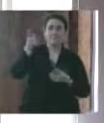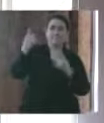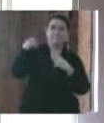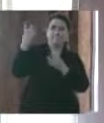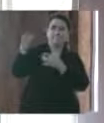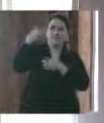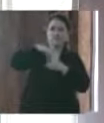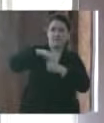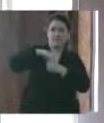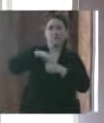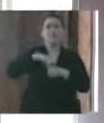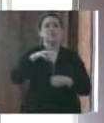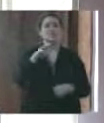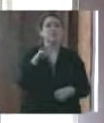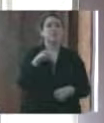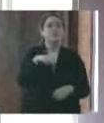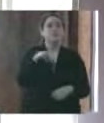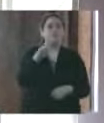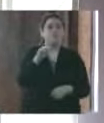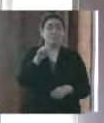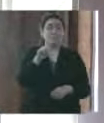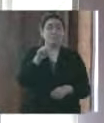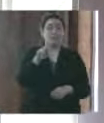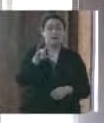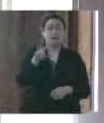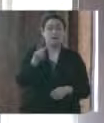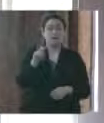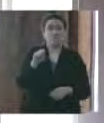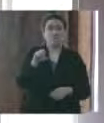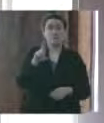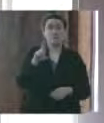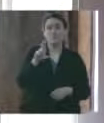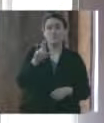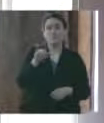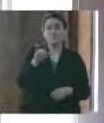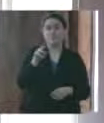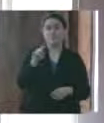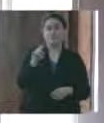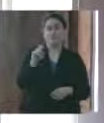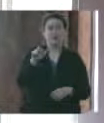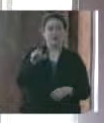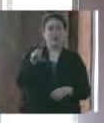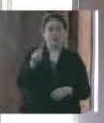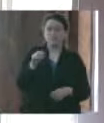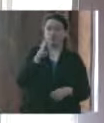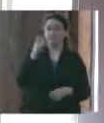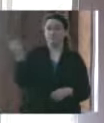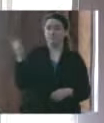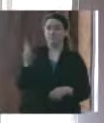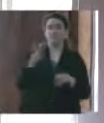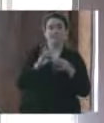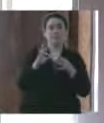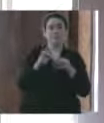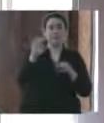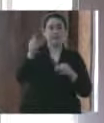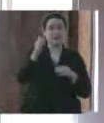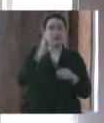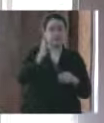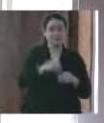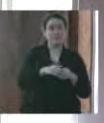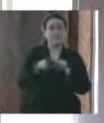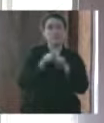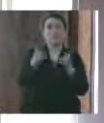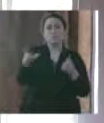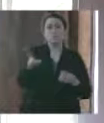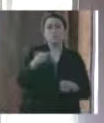including Congresswoman Madeleine Bordallo, who will be addressing us later. And I also wanted to welcome Dr. Eric Dinerstein,